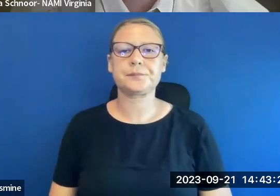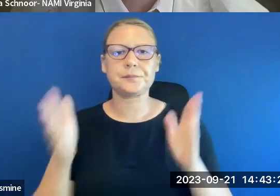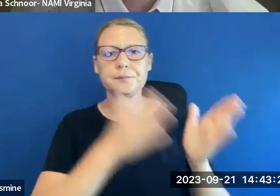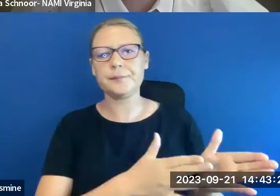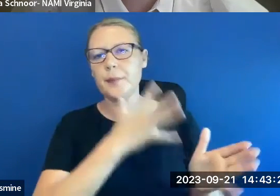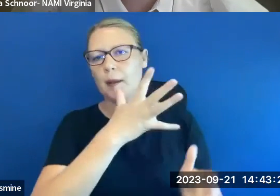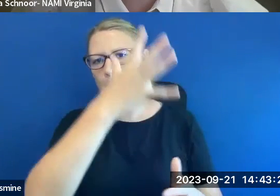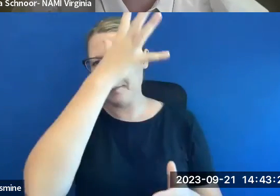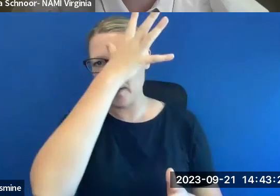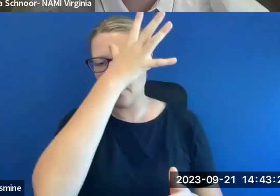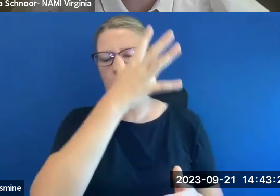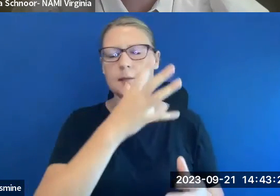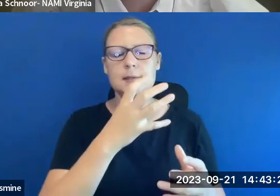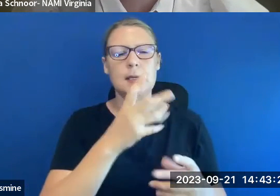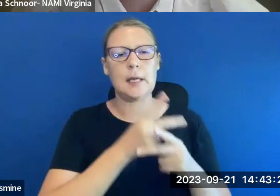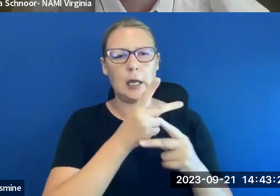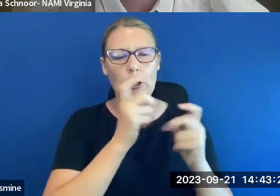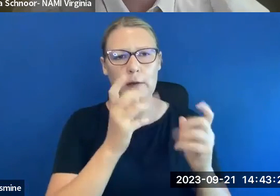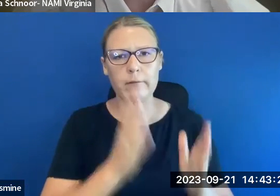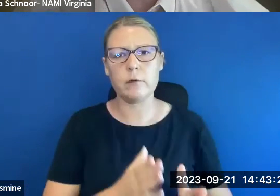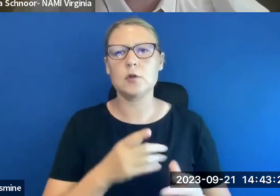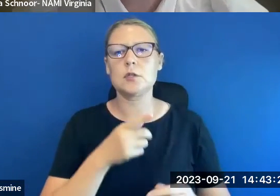you can't pour from an empty cup. You have to